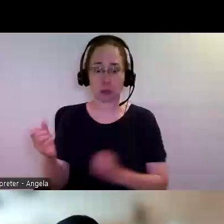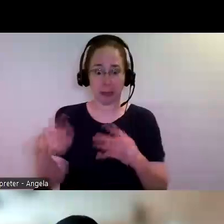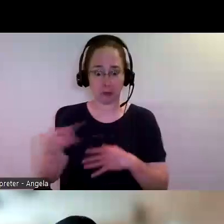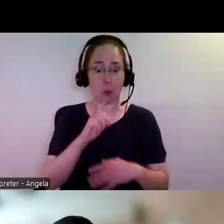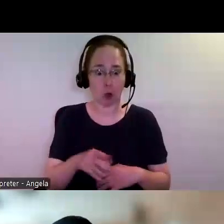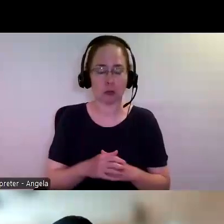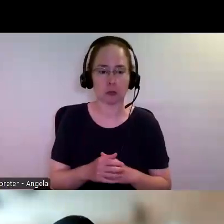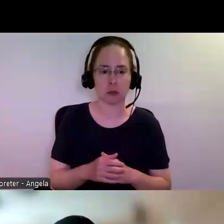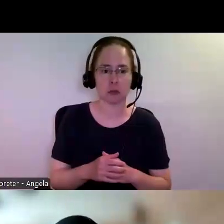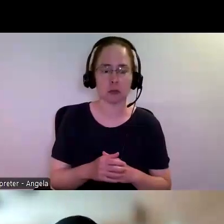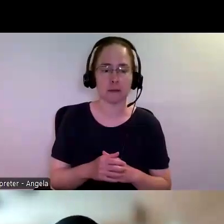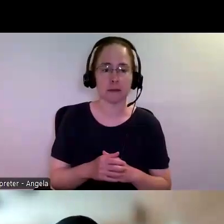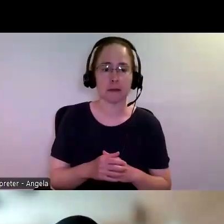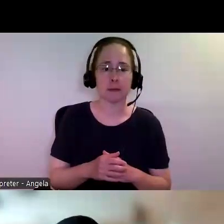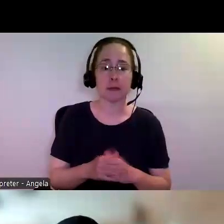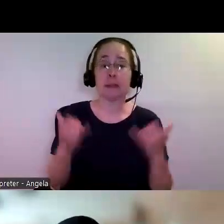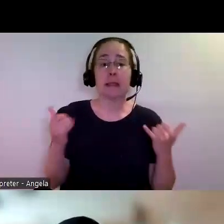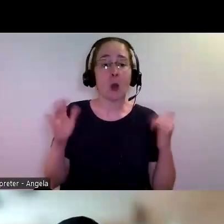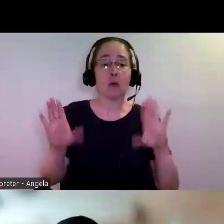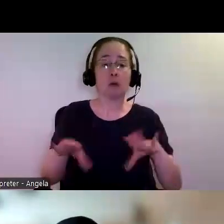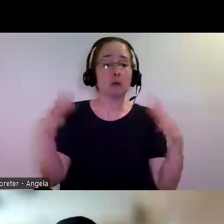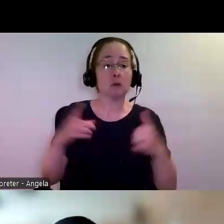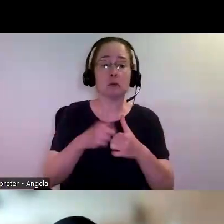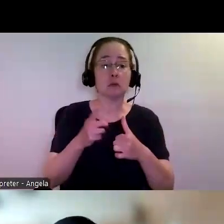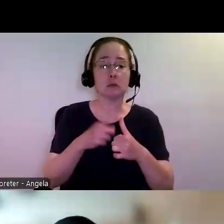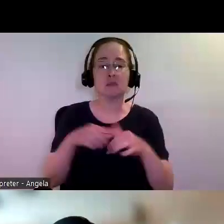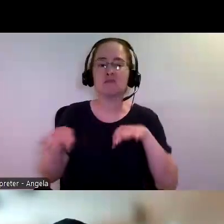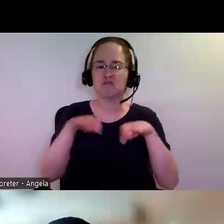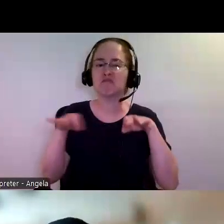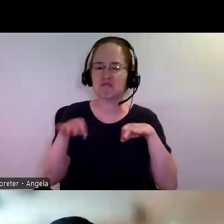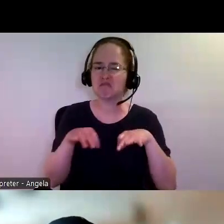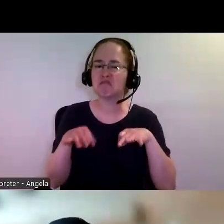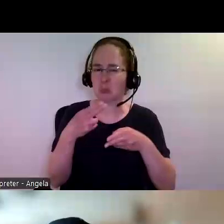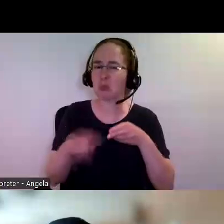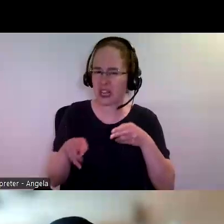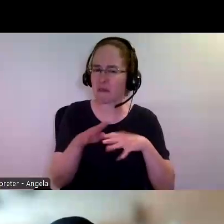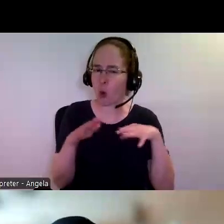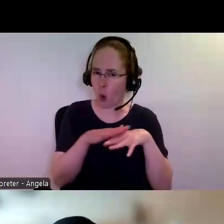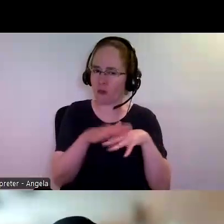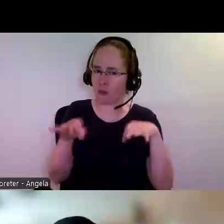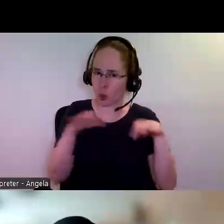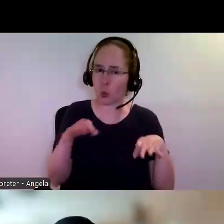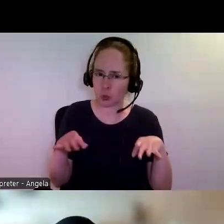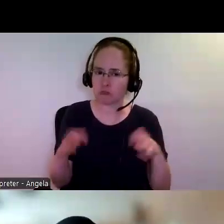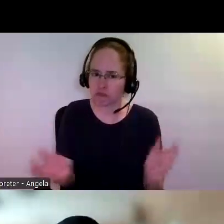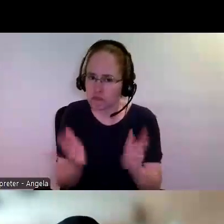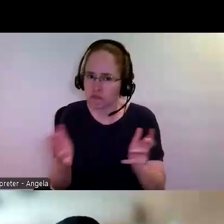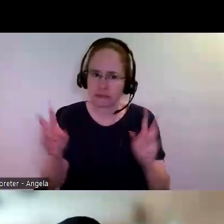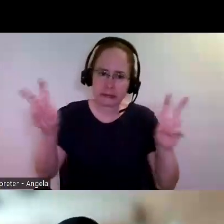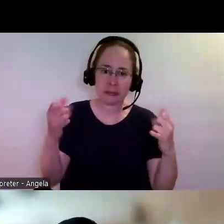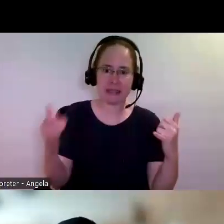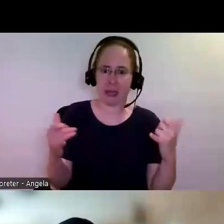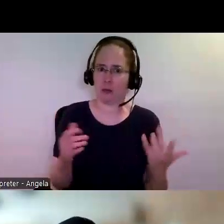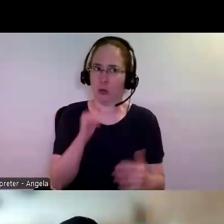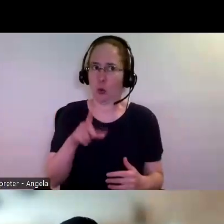are. So I'm going to open up with a very brief overview to motivate what we're talking about today, which I don't think needs